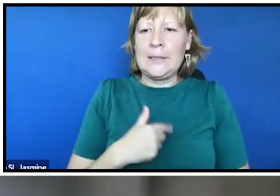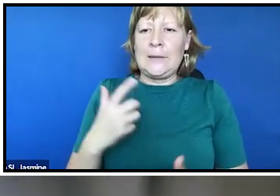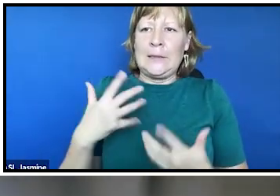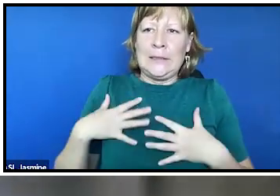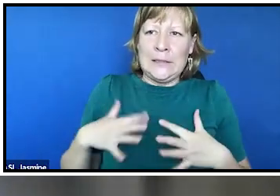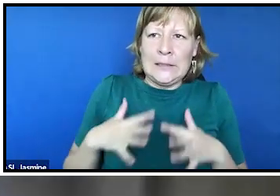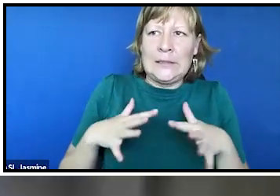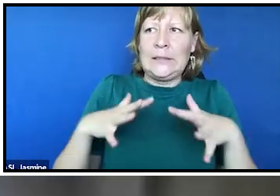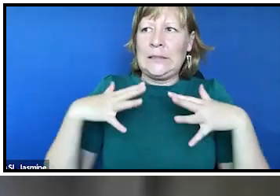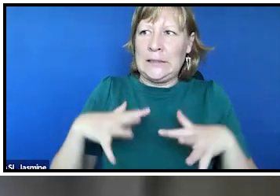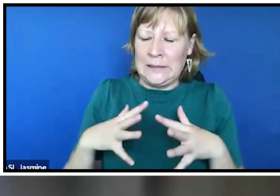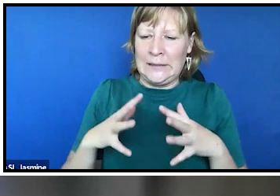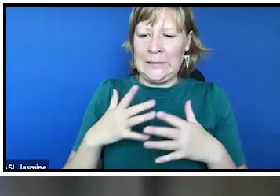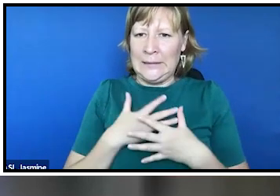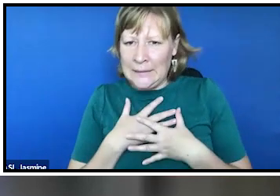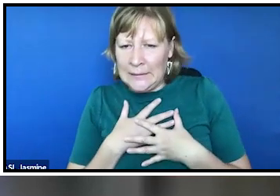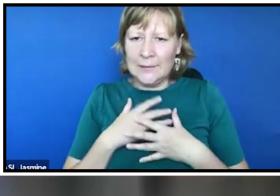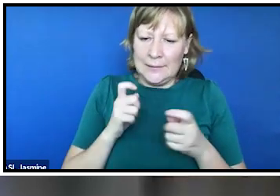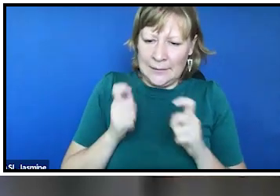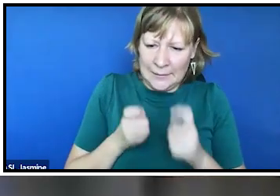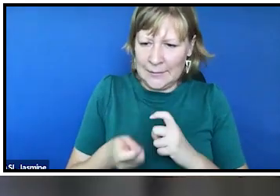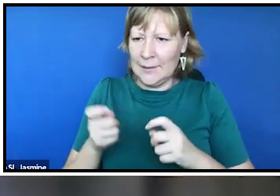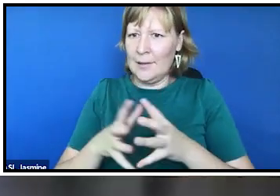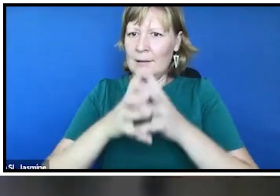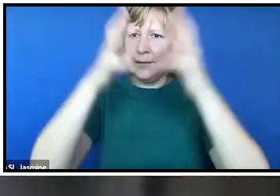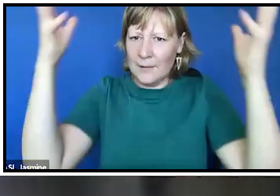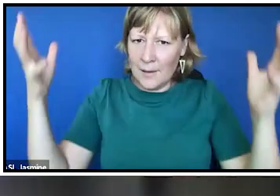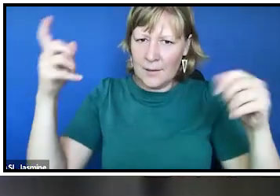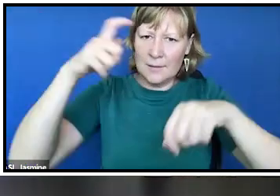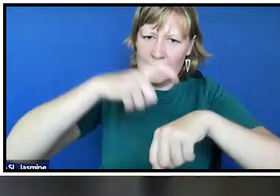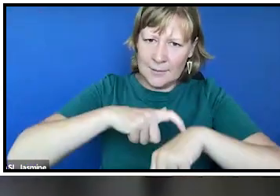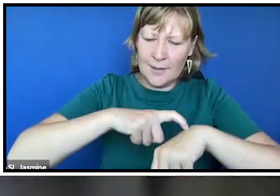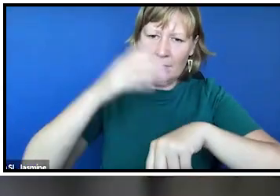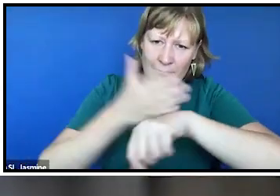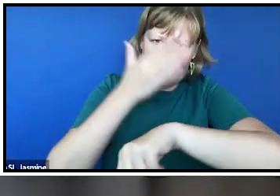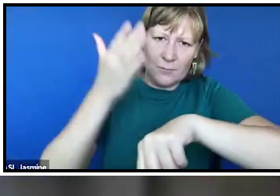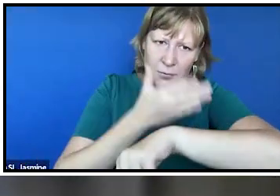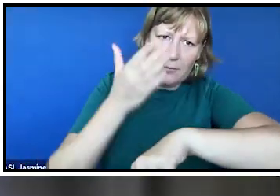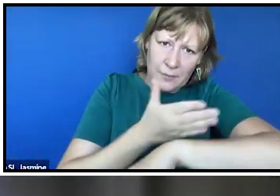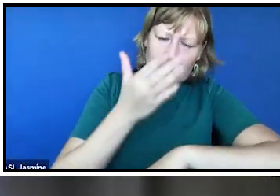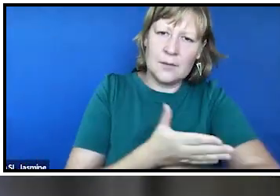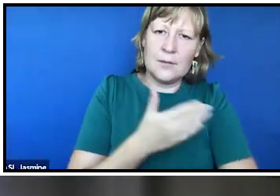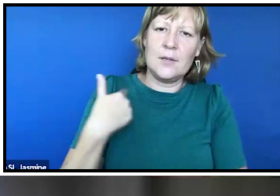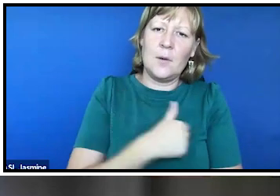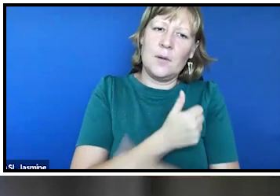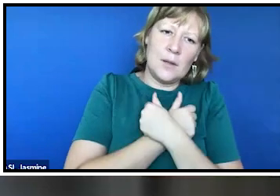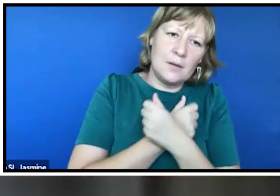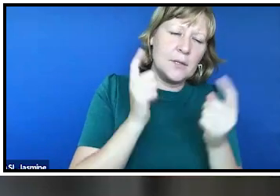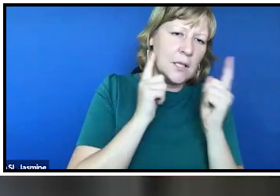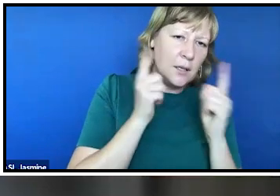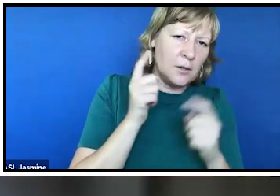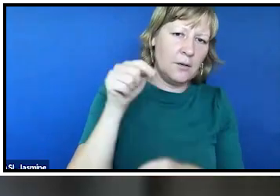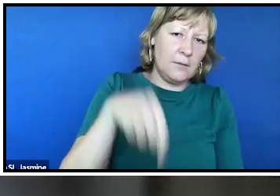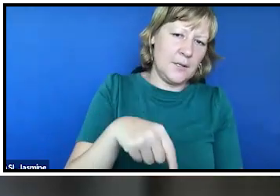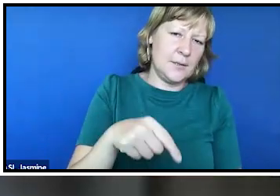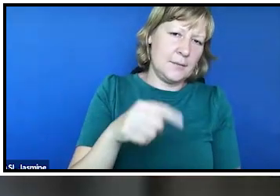anxiously, and we spend a lot of time on it. So we would love to hear back to see if you really, really do enjoy it, if it makes sense. If it doesn't, we're